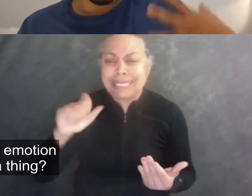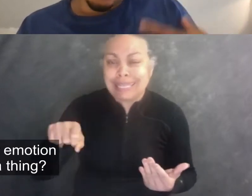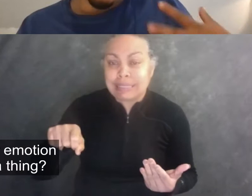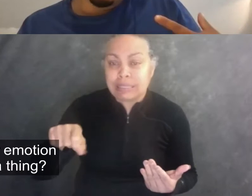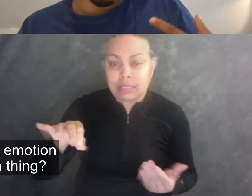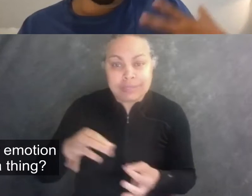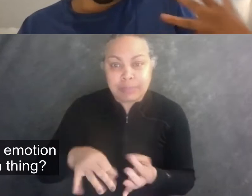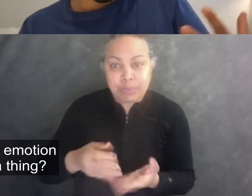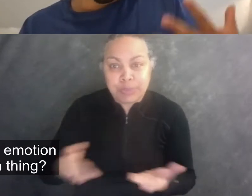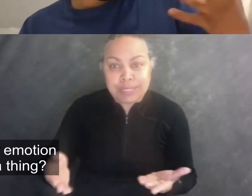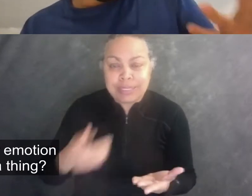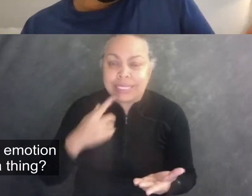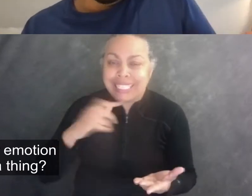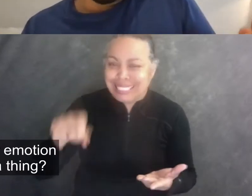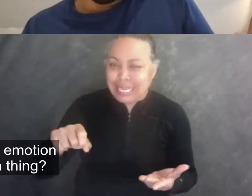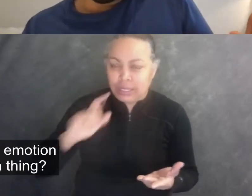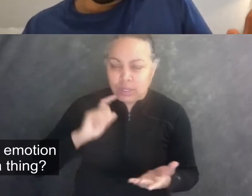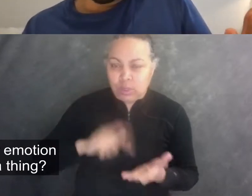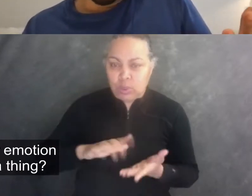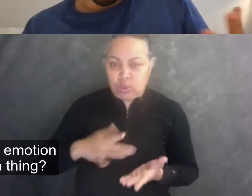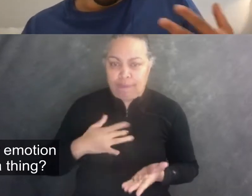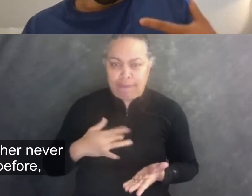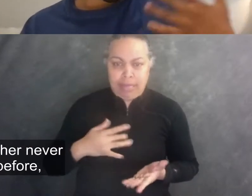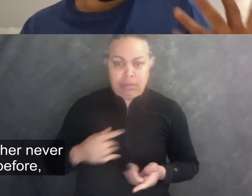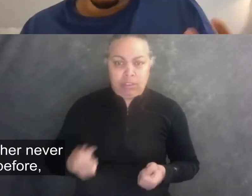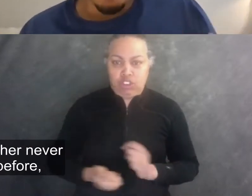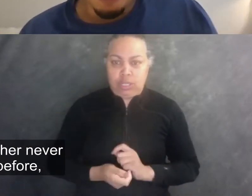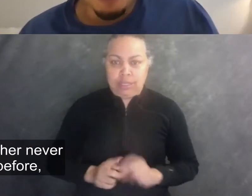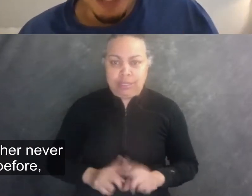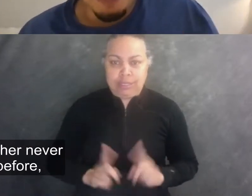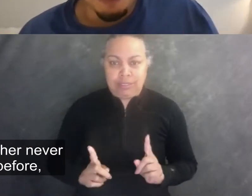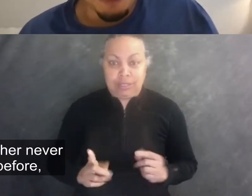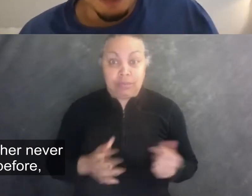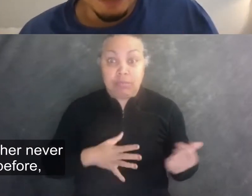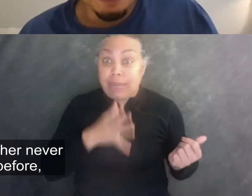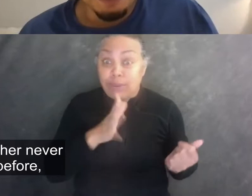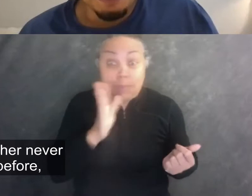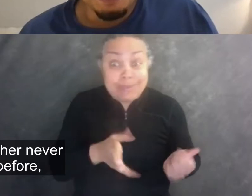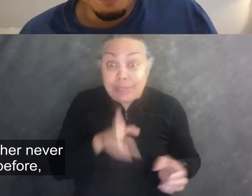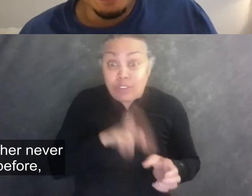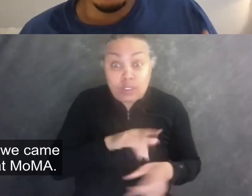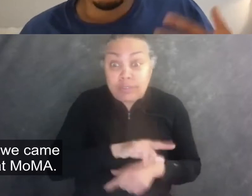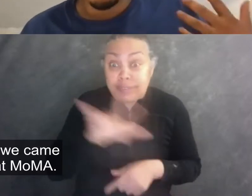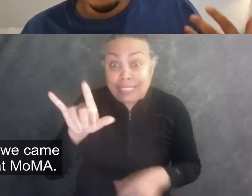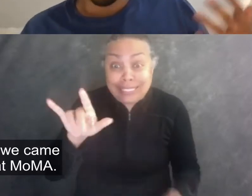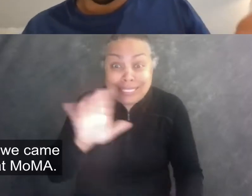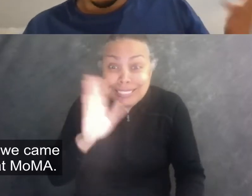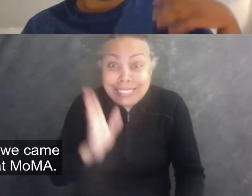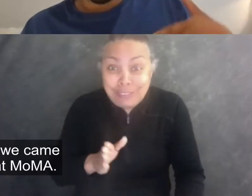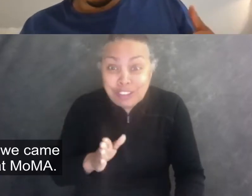and see how your emotion changes about a thing. Well, my grandmother never got on a plane before. And in